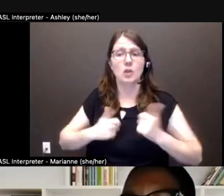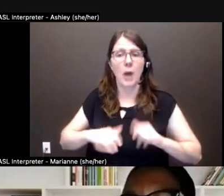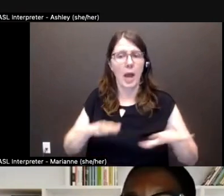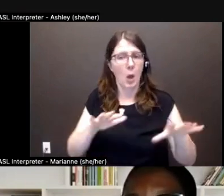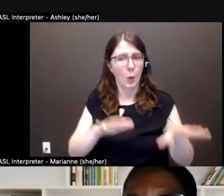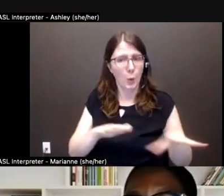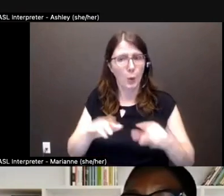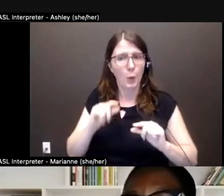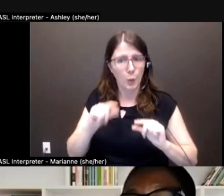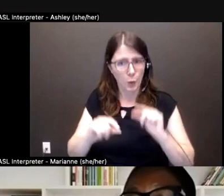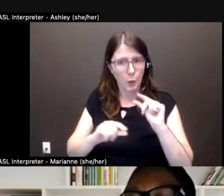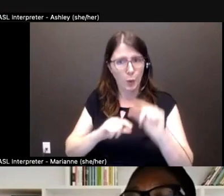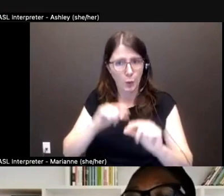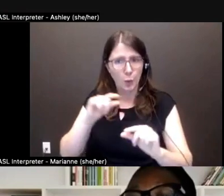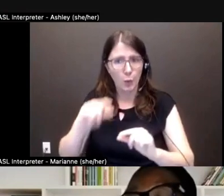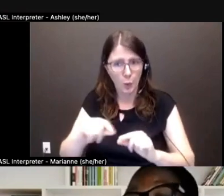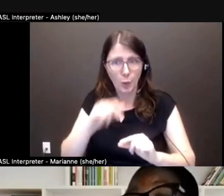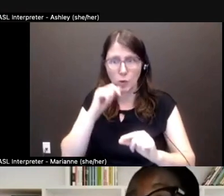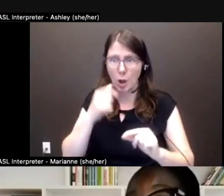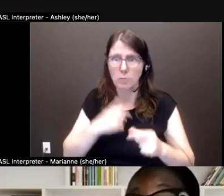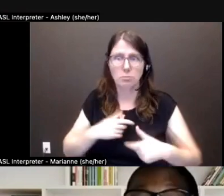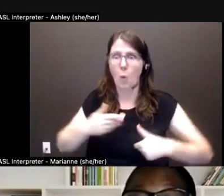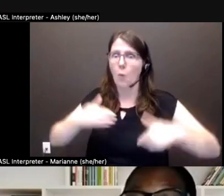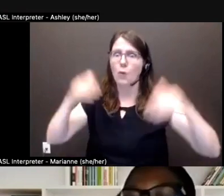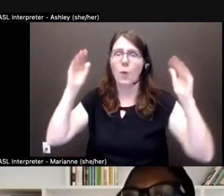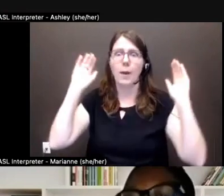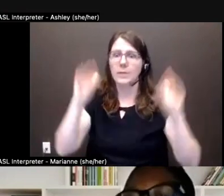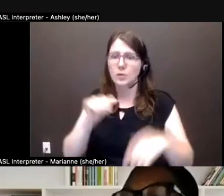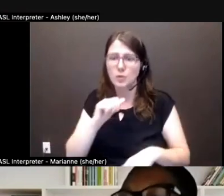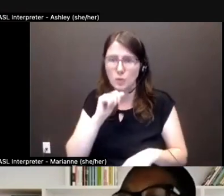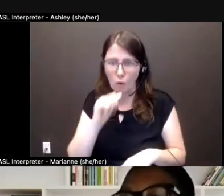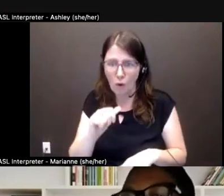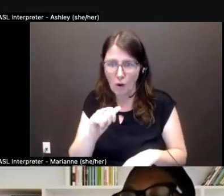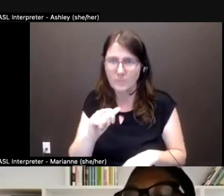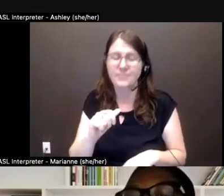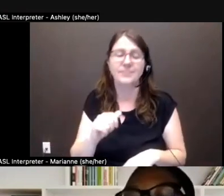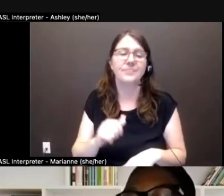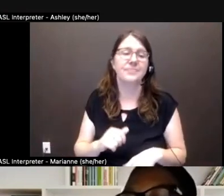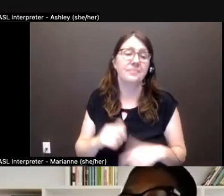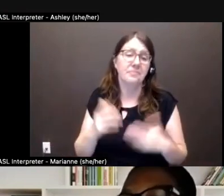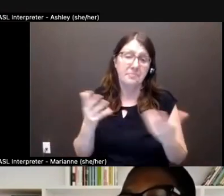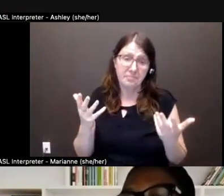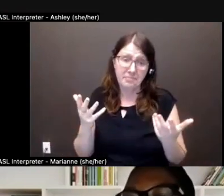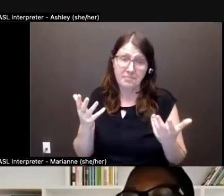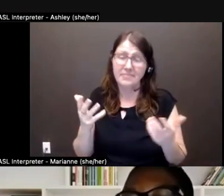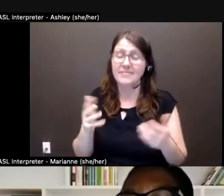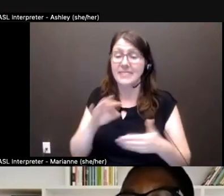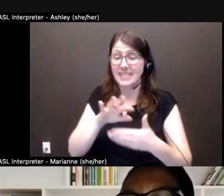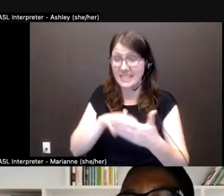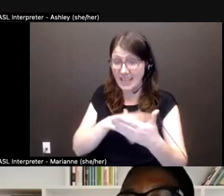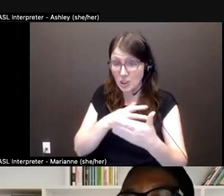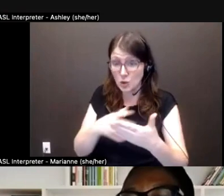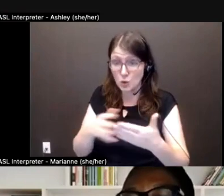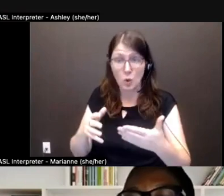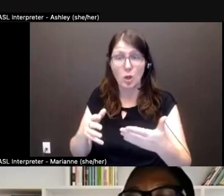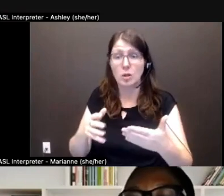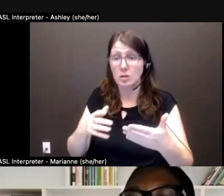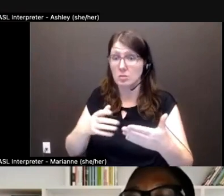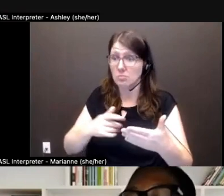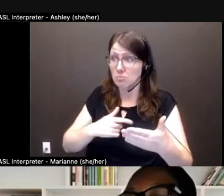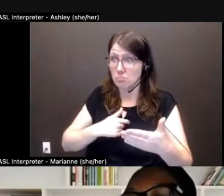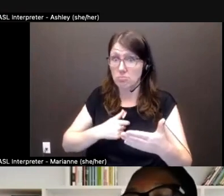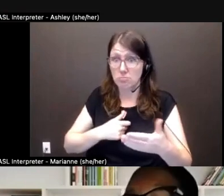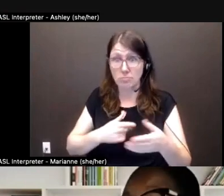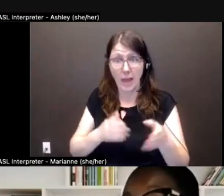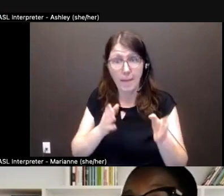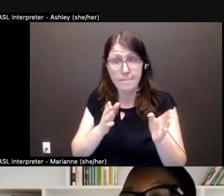have created that so that in the event, we know that life happens. I am doing this on my own time.